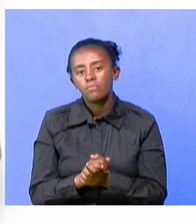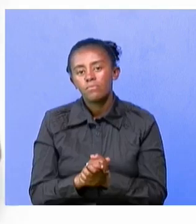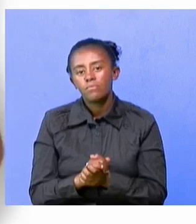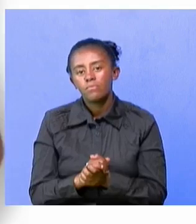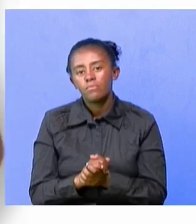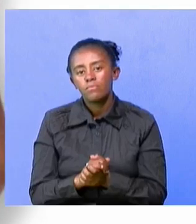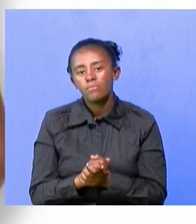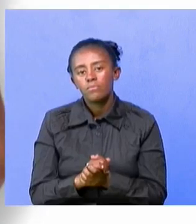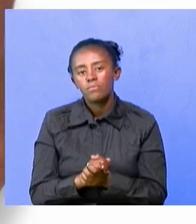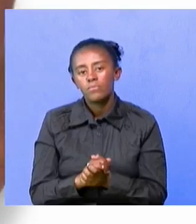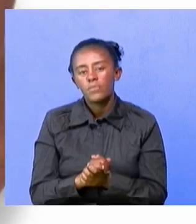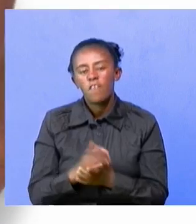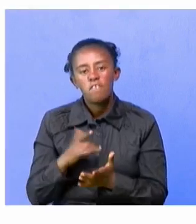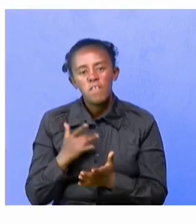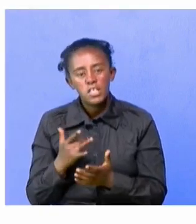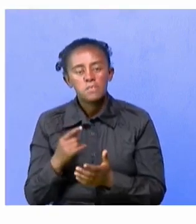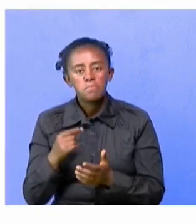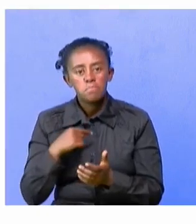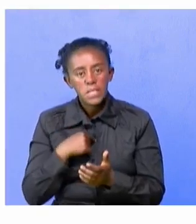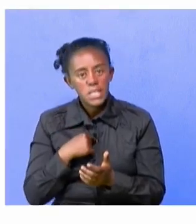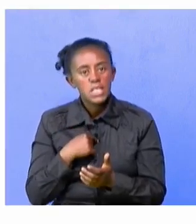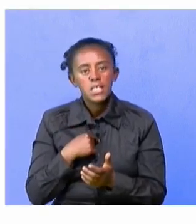Feels me